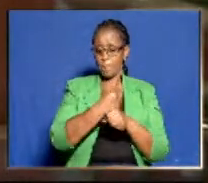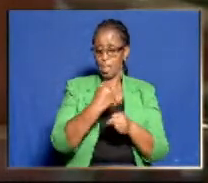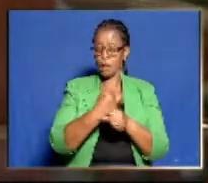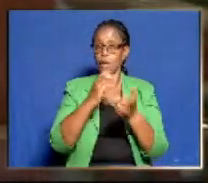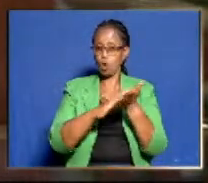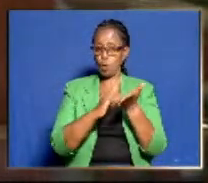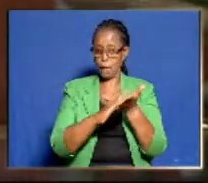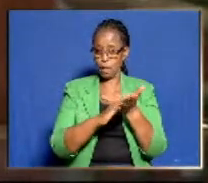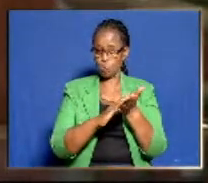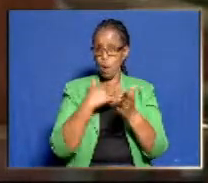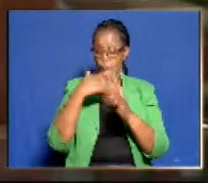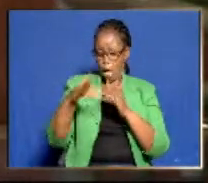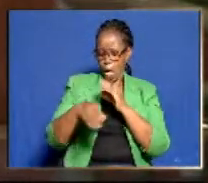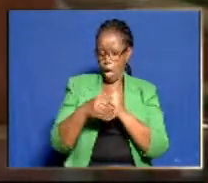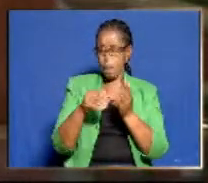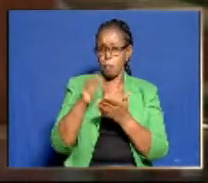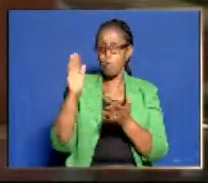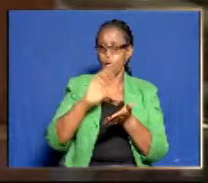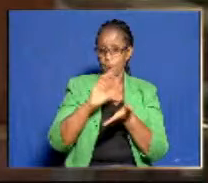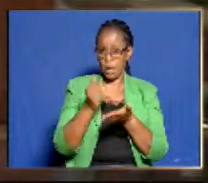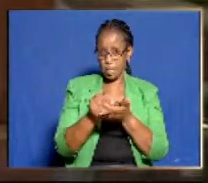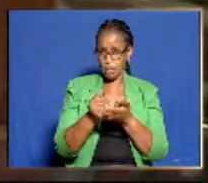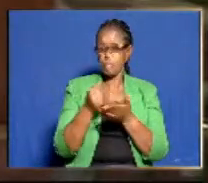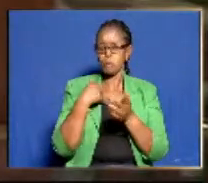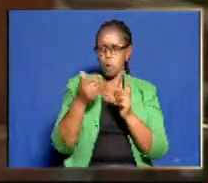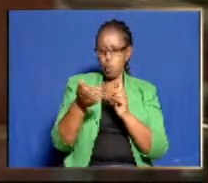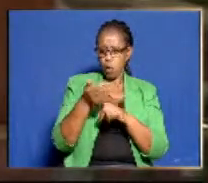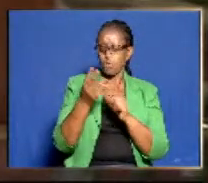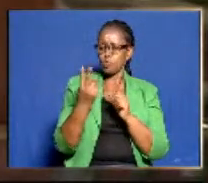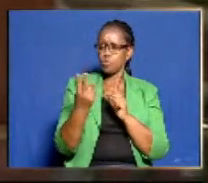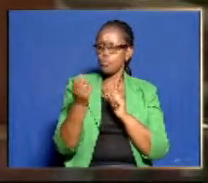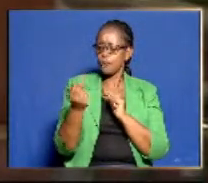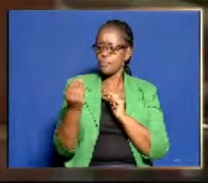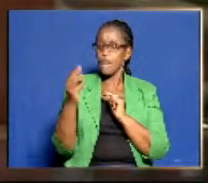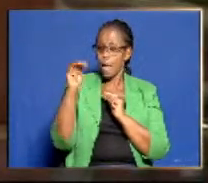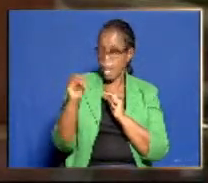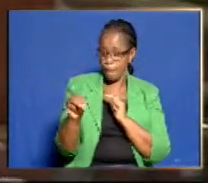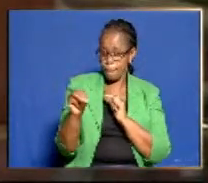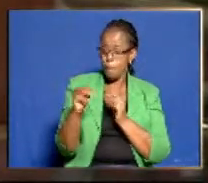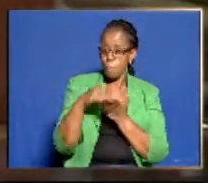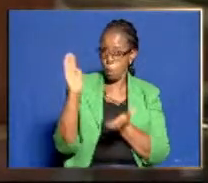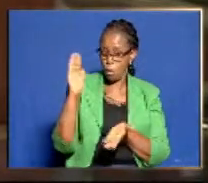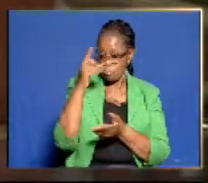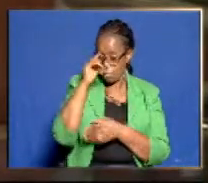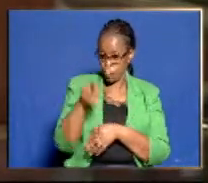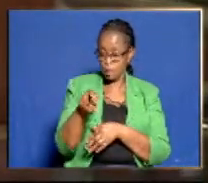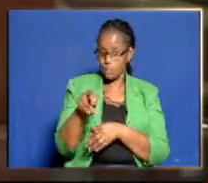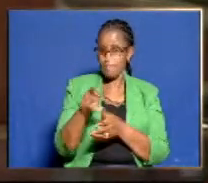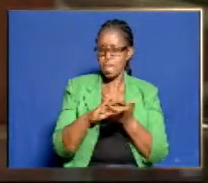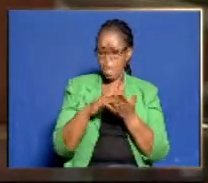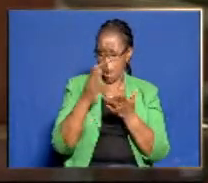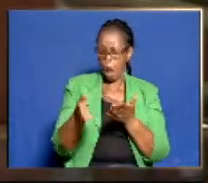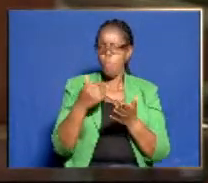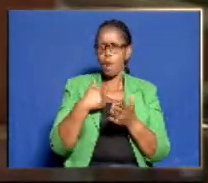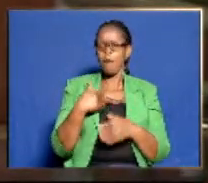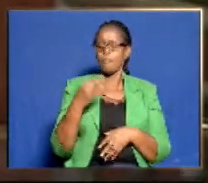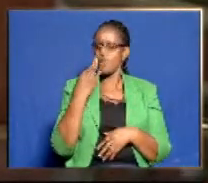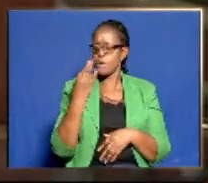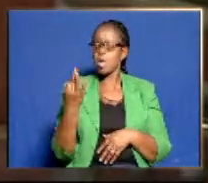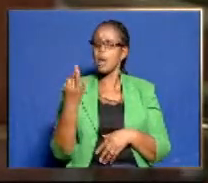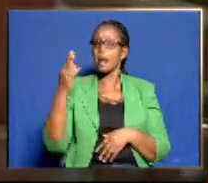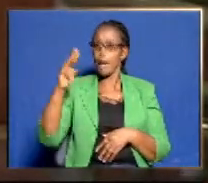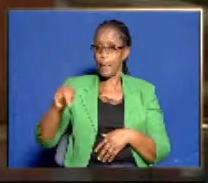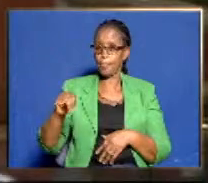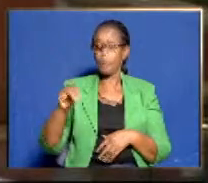recommendation of additional funding, and we got 250 million more to this, at least making it about 300 million. And we are